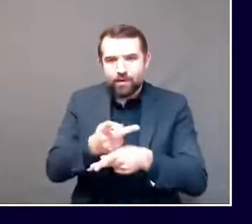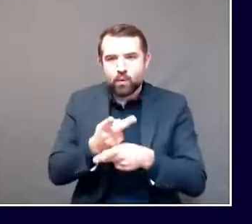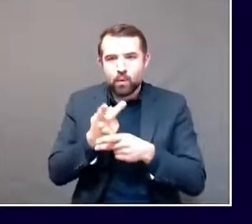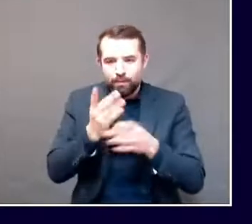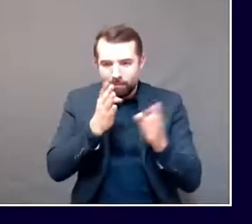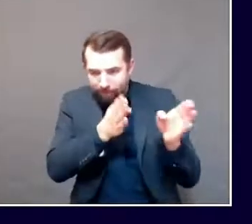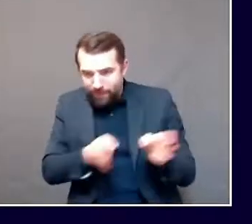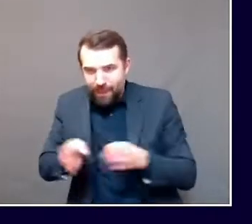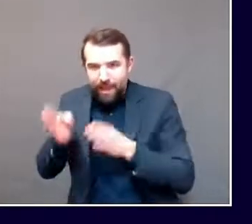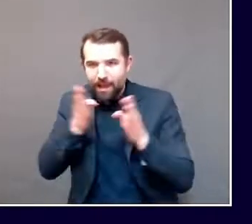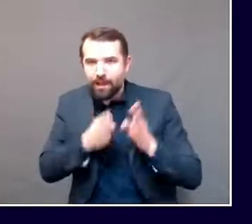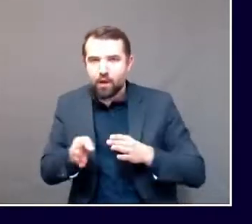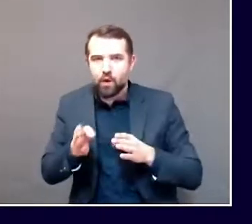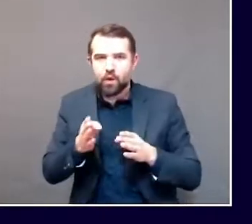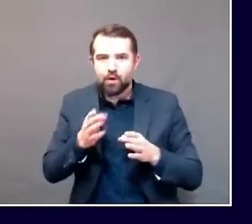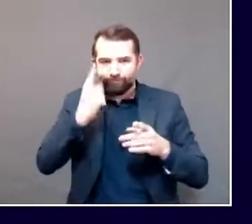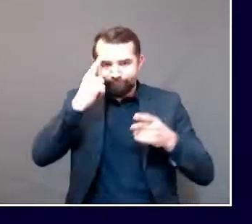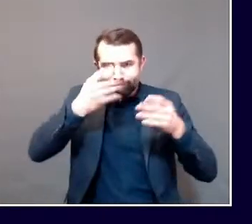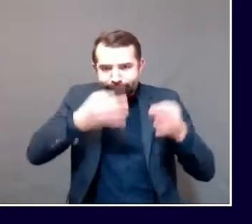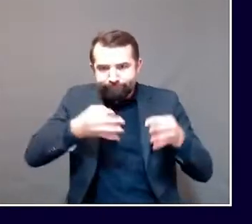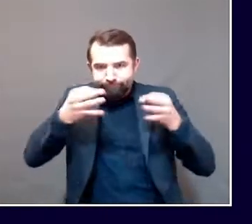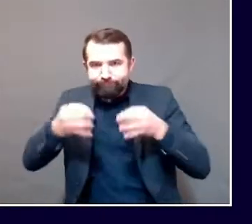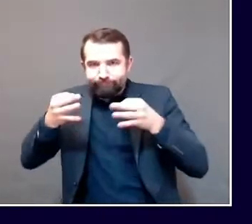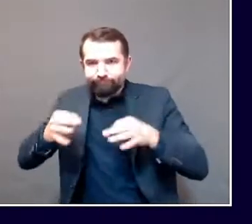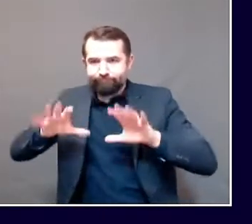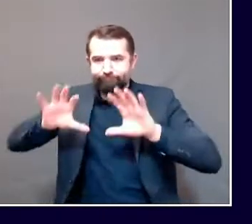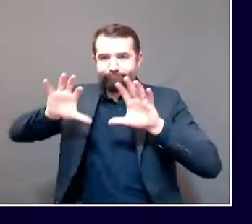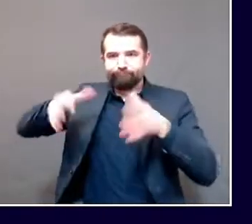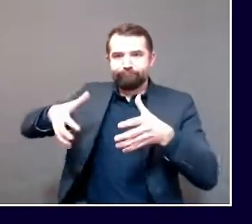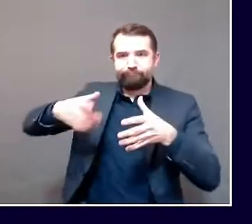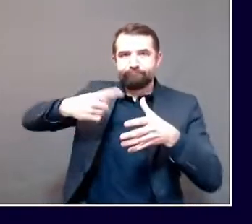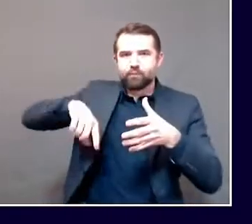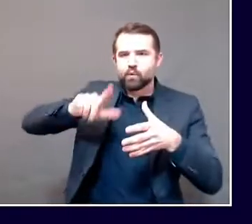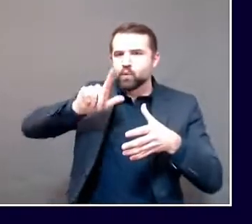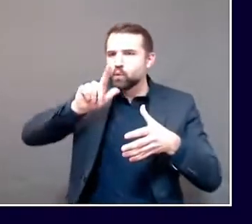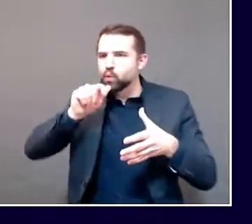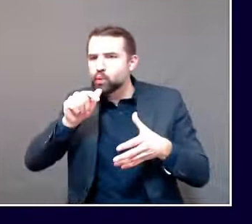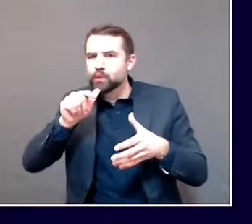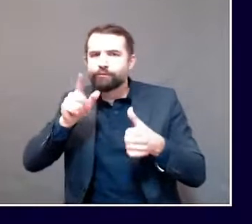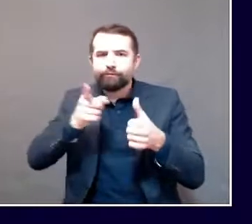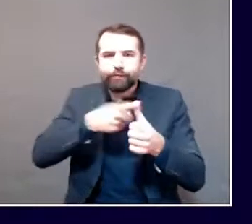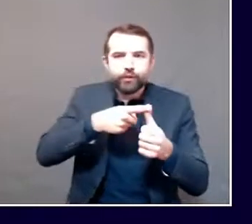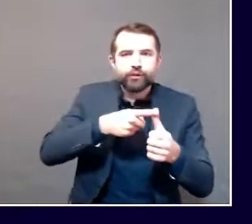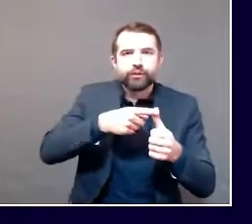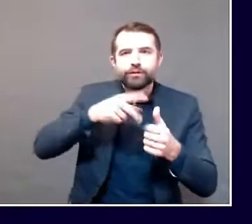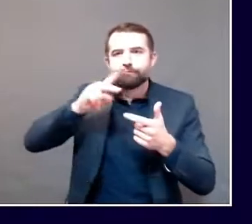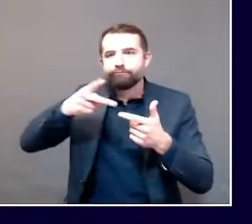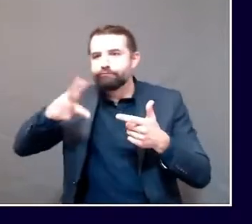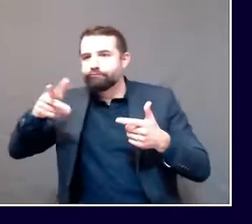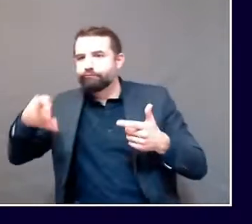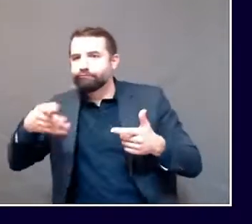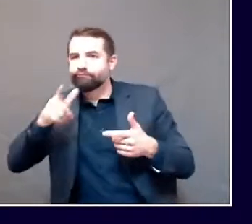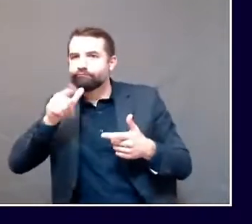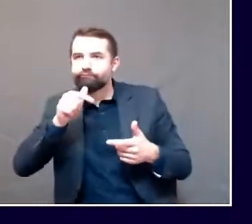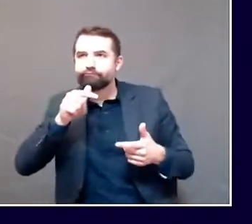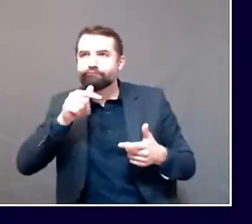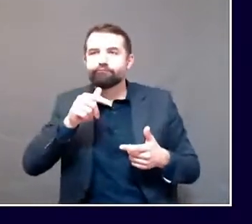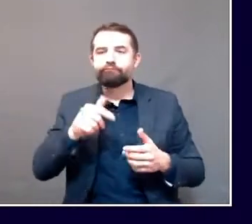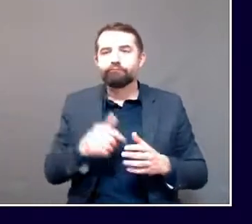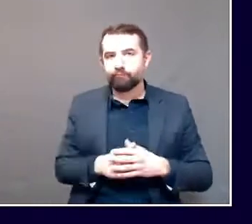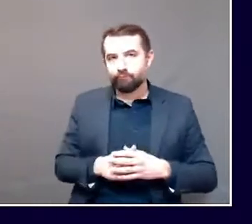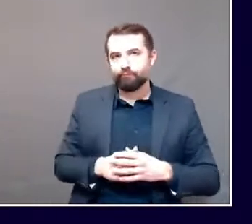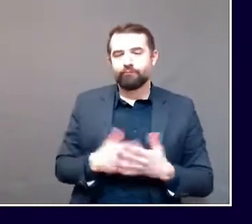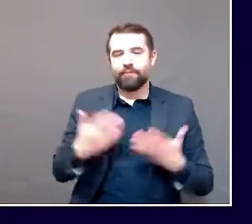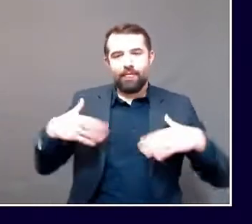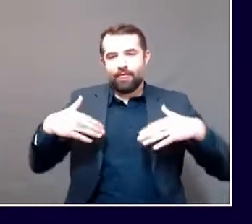Group 1B, who may be higher and who may be a second. Okay, and then just finally, a question from a